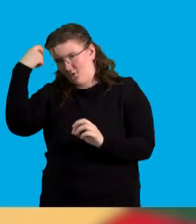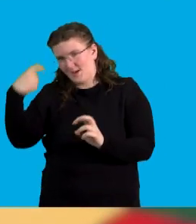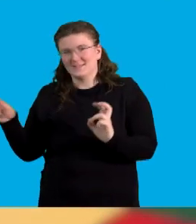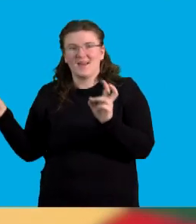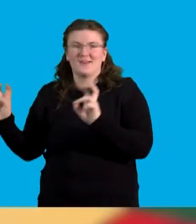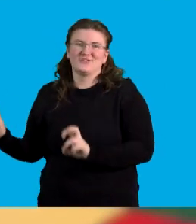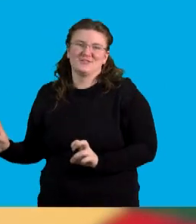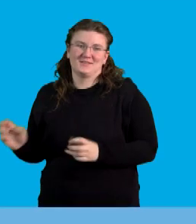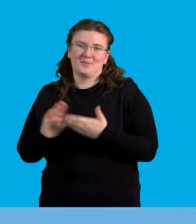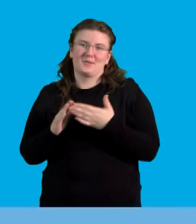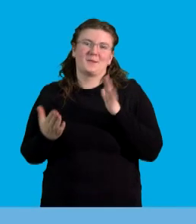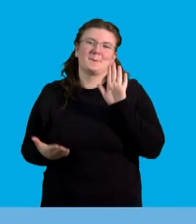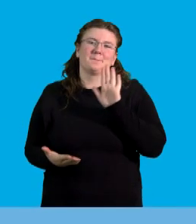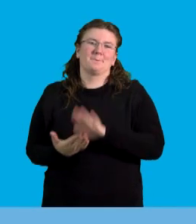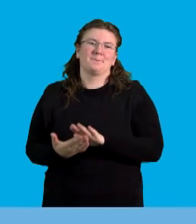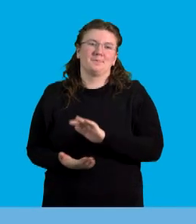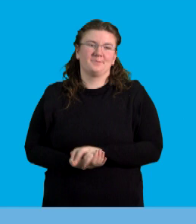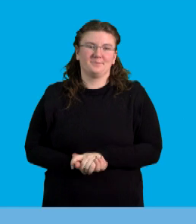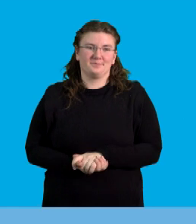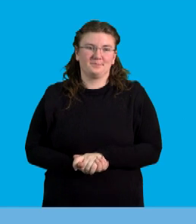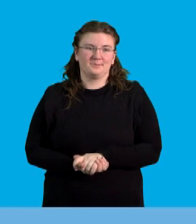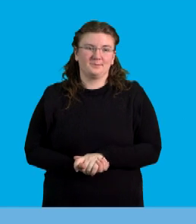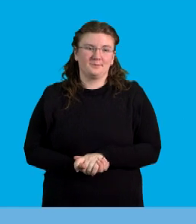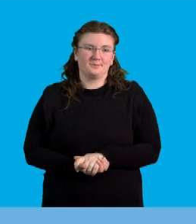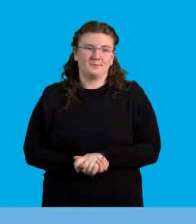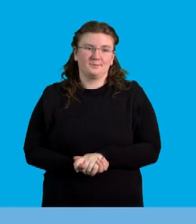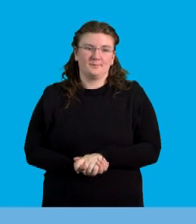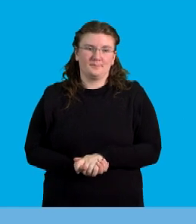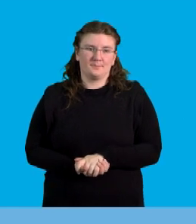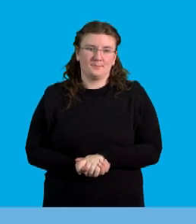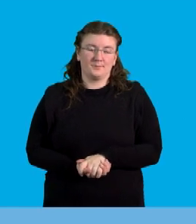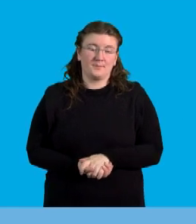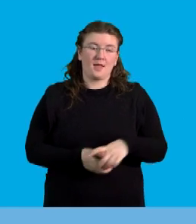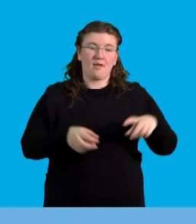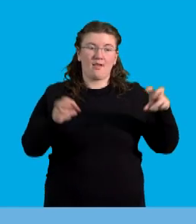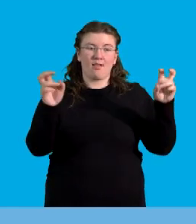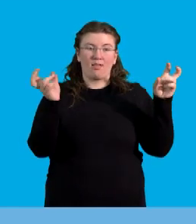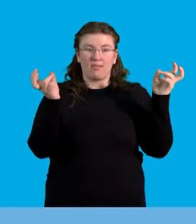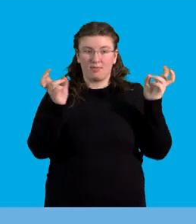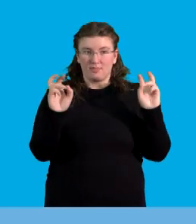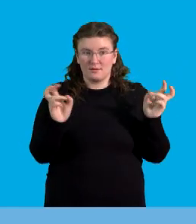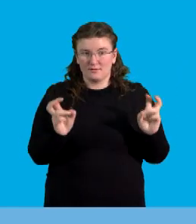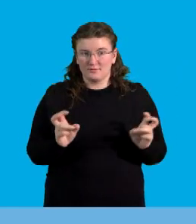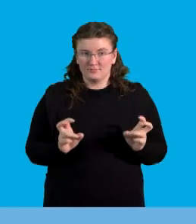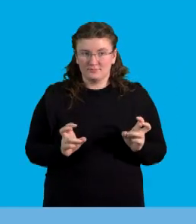So this is now moving from electrical